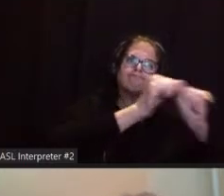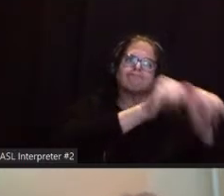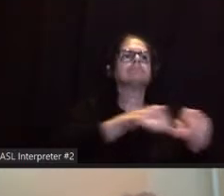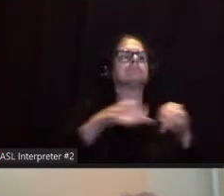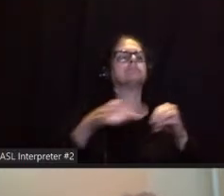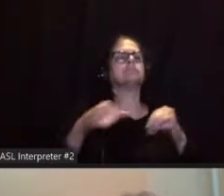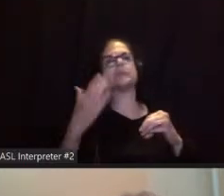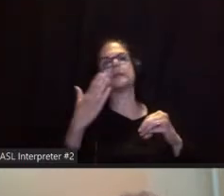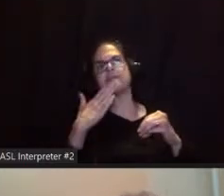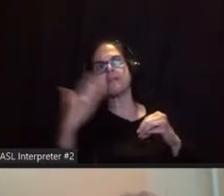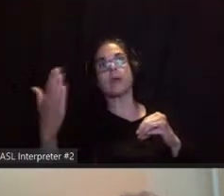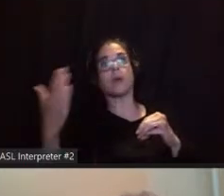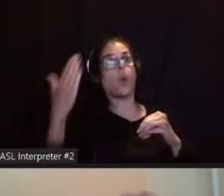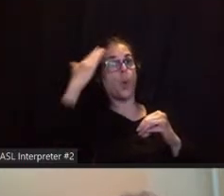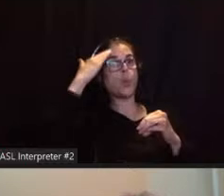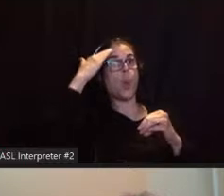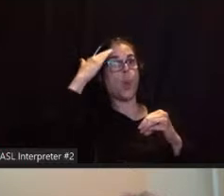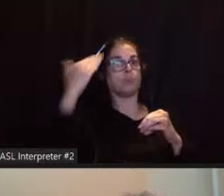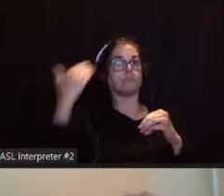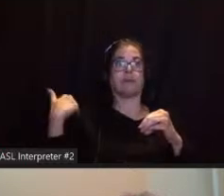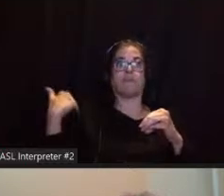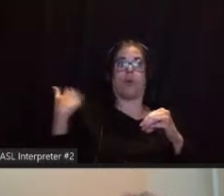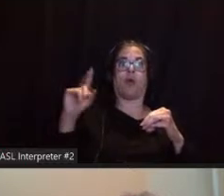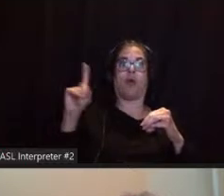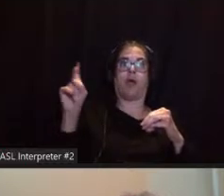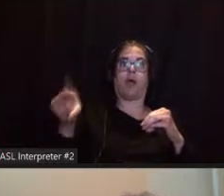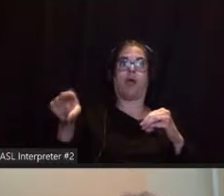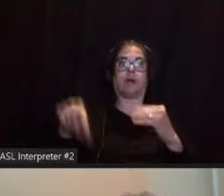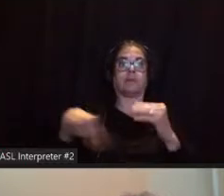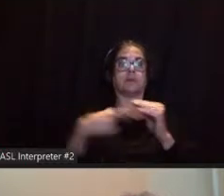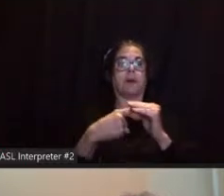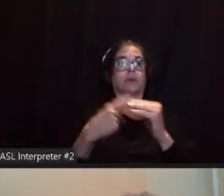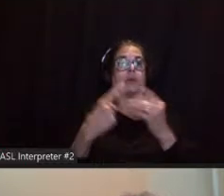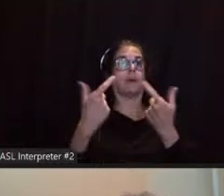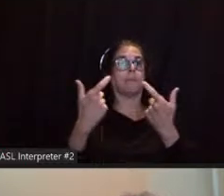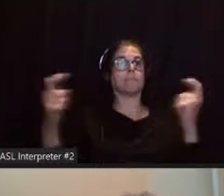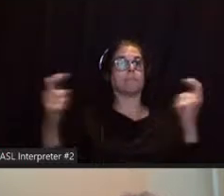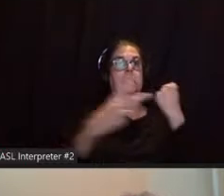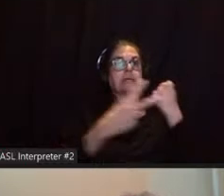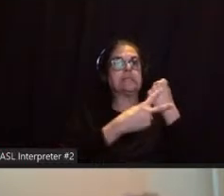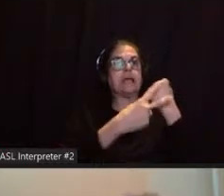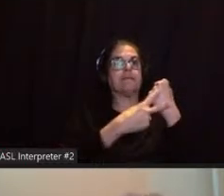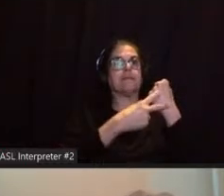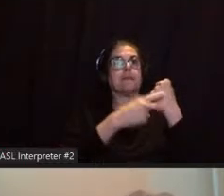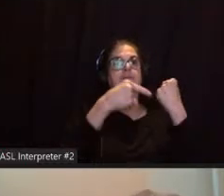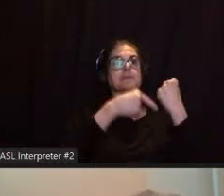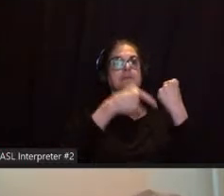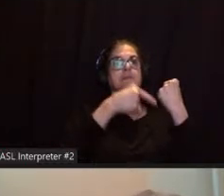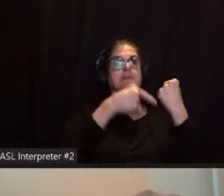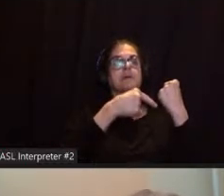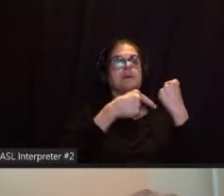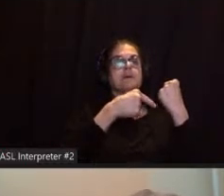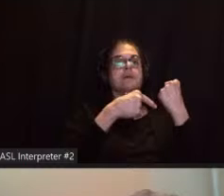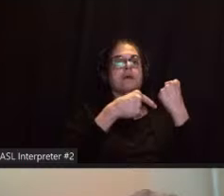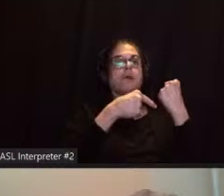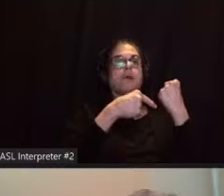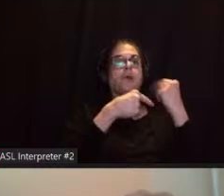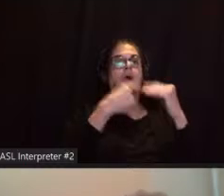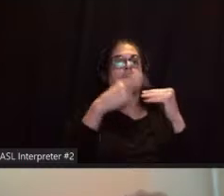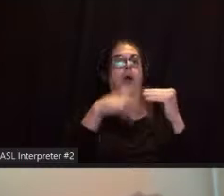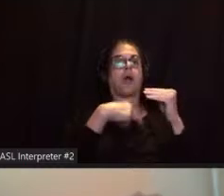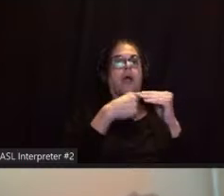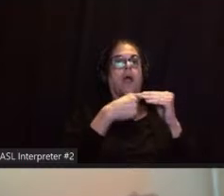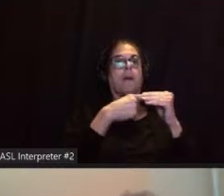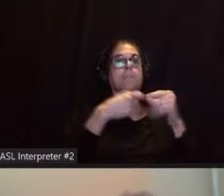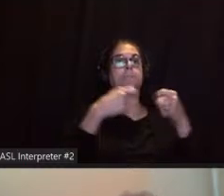asked previously in the briefings with regards to one of our biggest savings, and I know you also mentioned the area of the